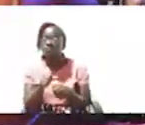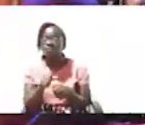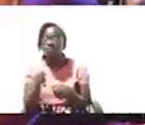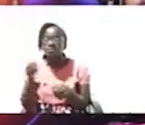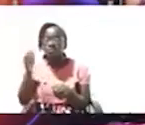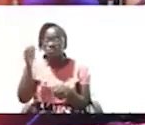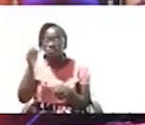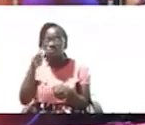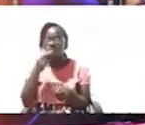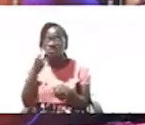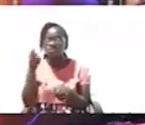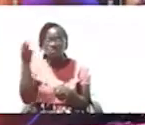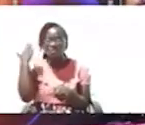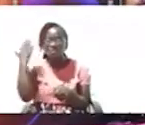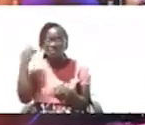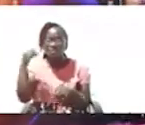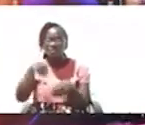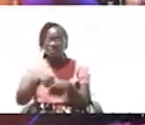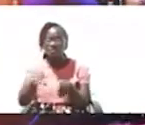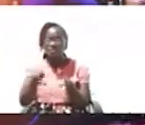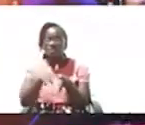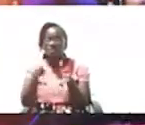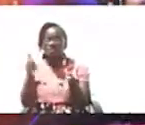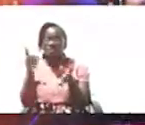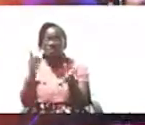you said in the days of the apostles,